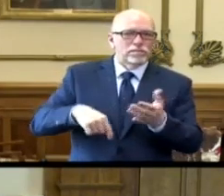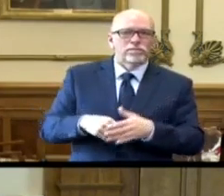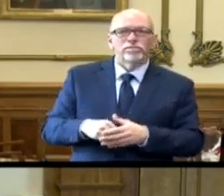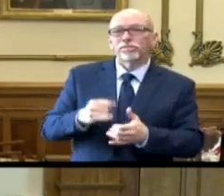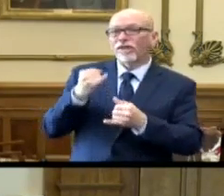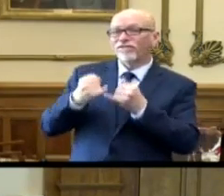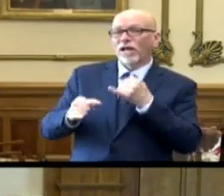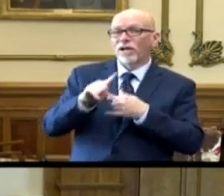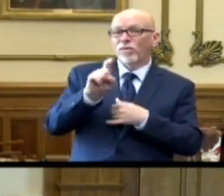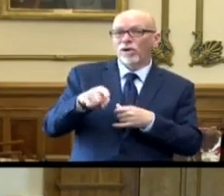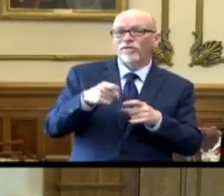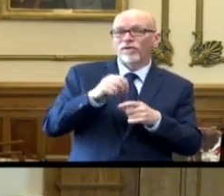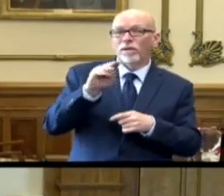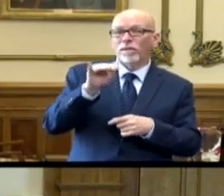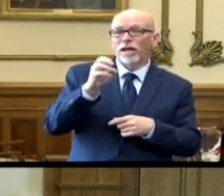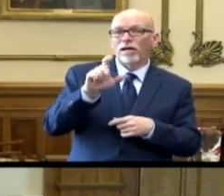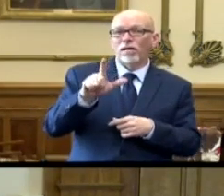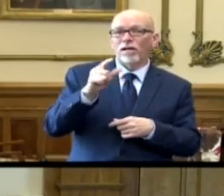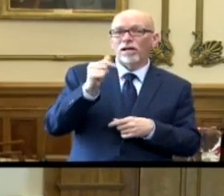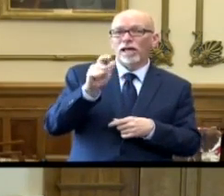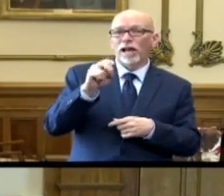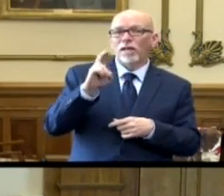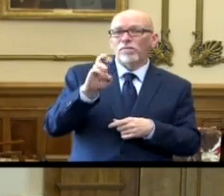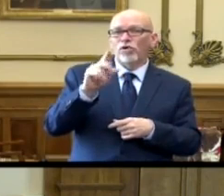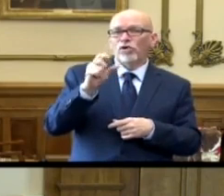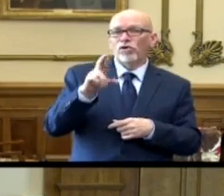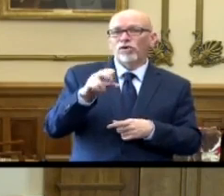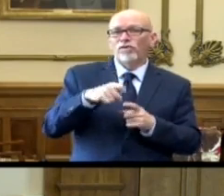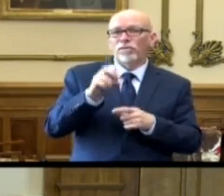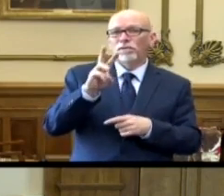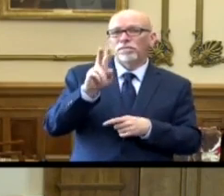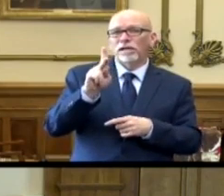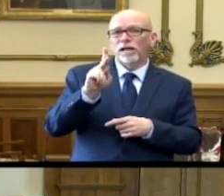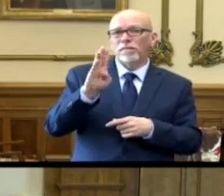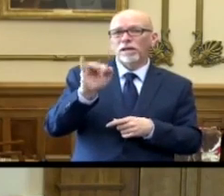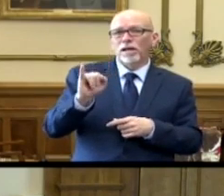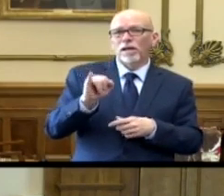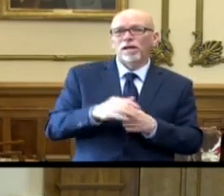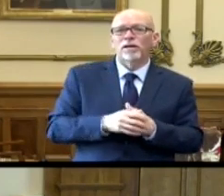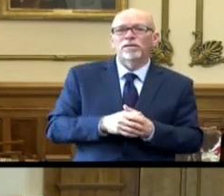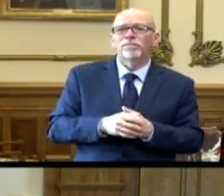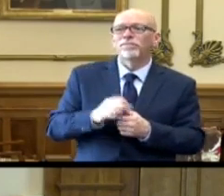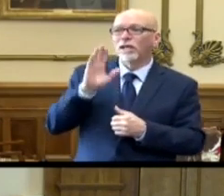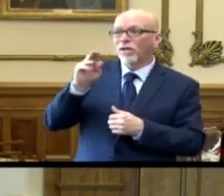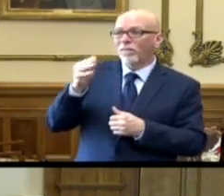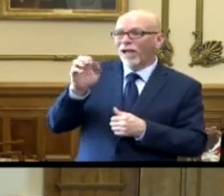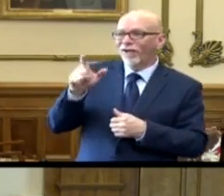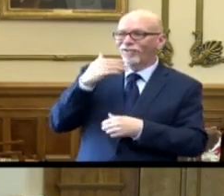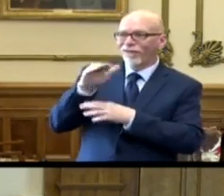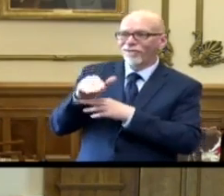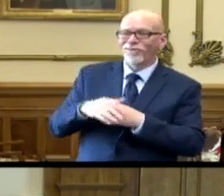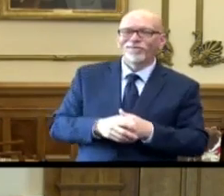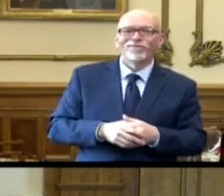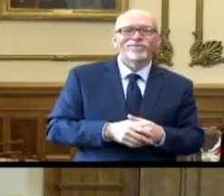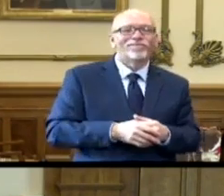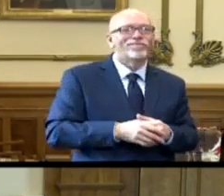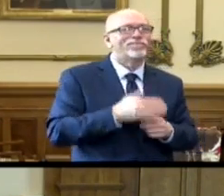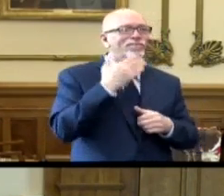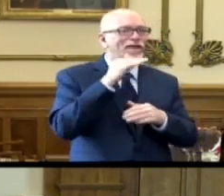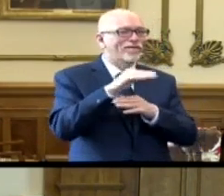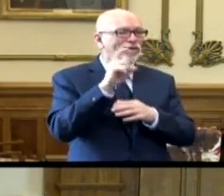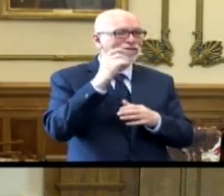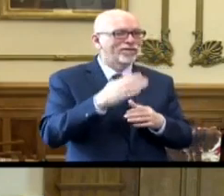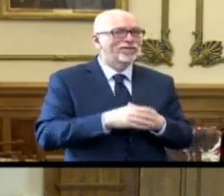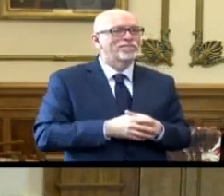Our final question is from Michael Gallenberger, WKVI. Hello, Michael. Good afternoon. Good